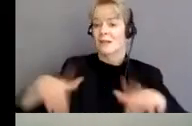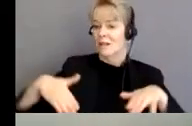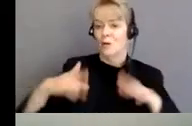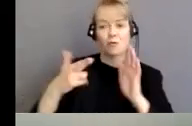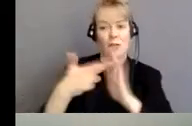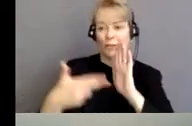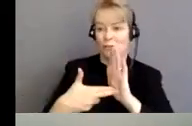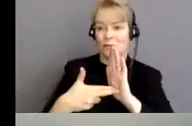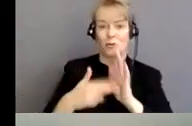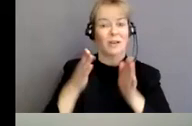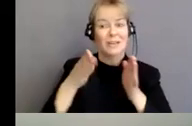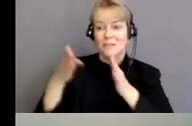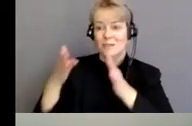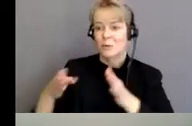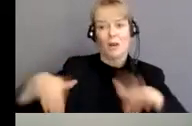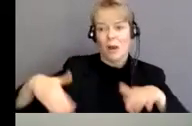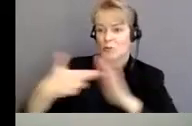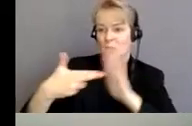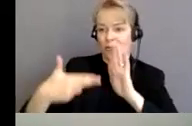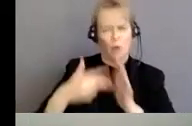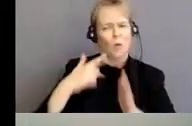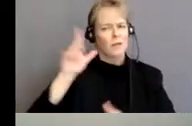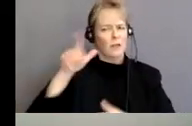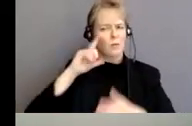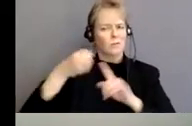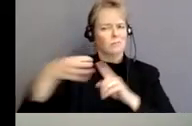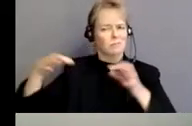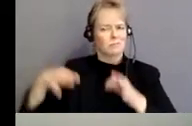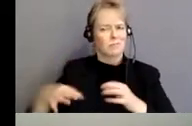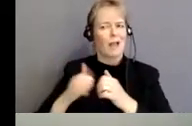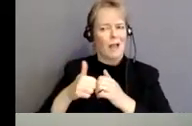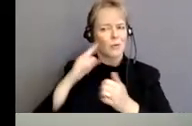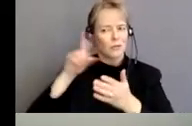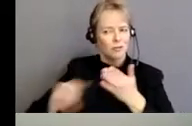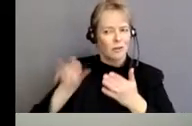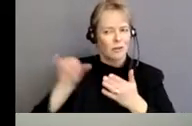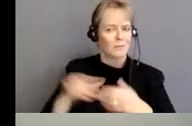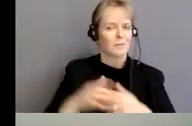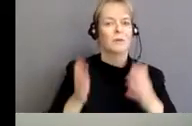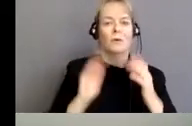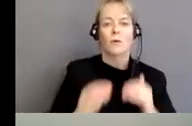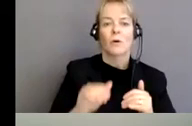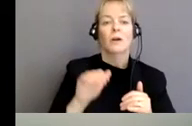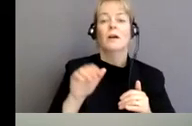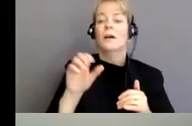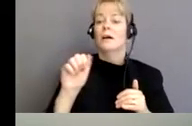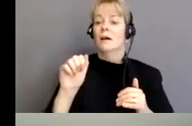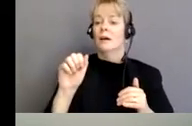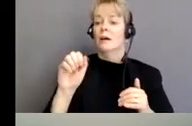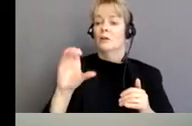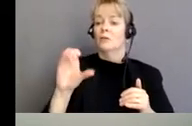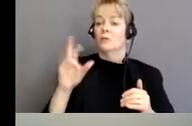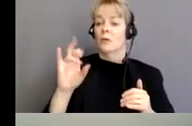registration. They'll suggest falsifying financial information. One of the things we often see is a form called the Accredited Investor